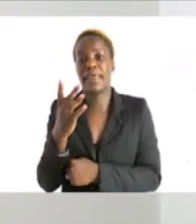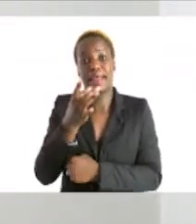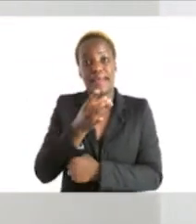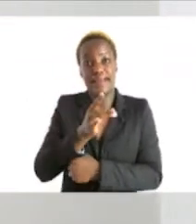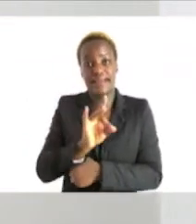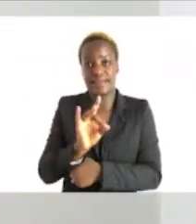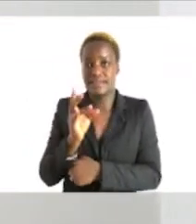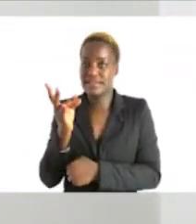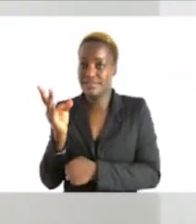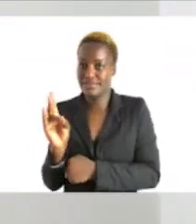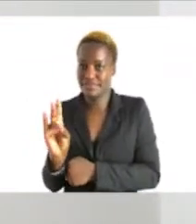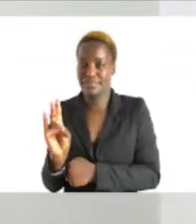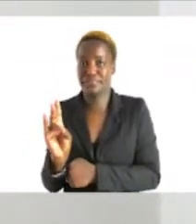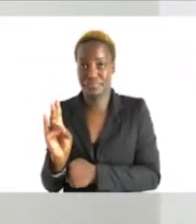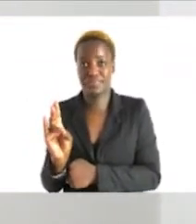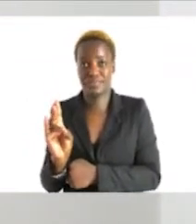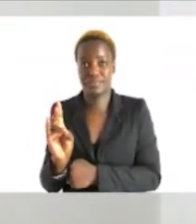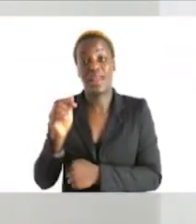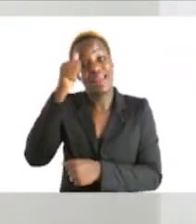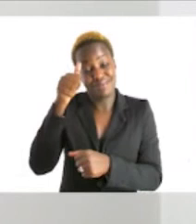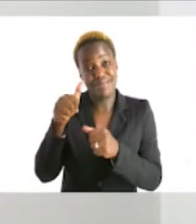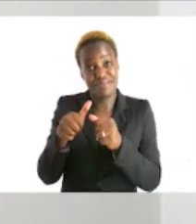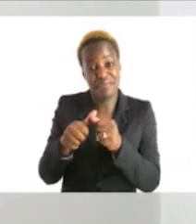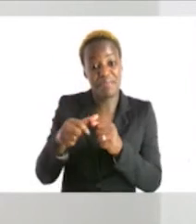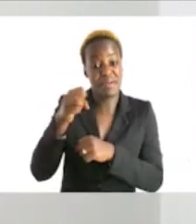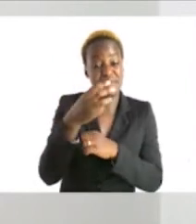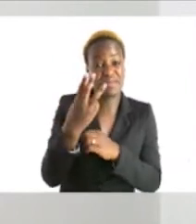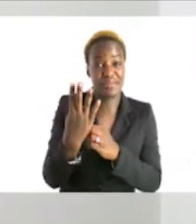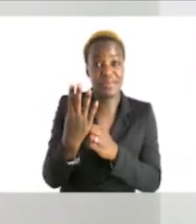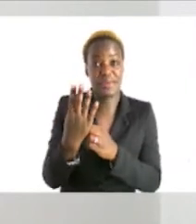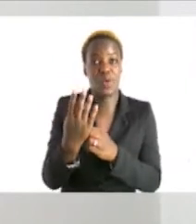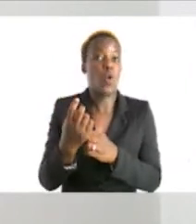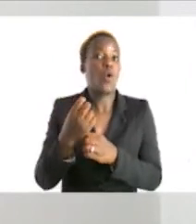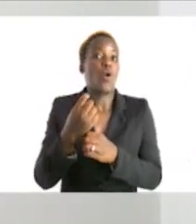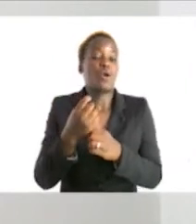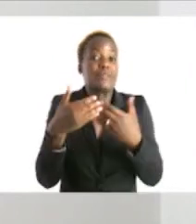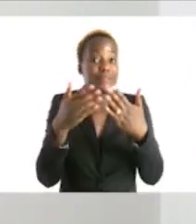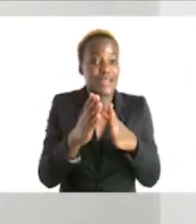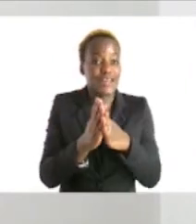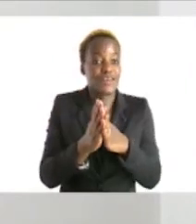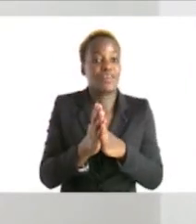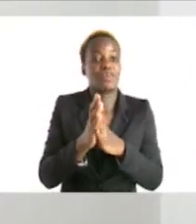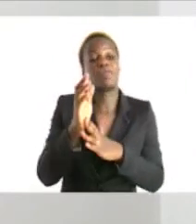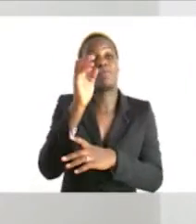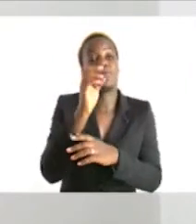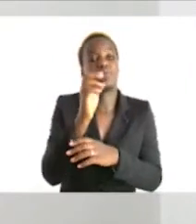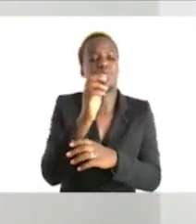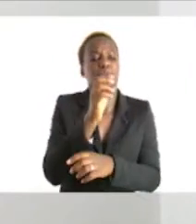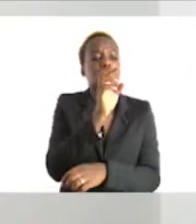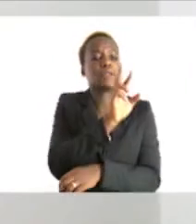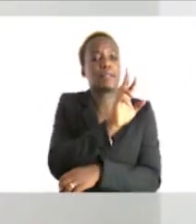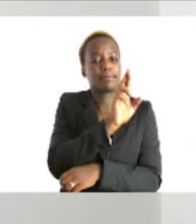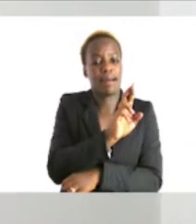a 87. Remember, in English, in mathematics, we read the numbers the way they stand, from the